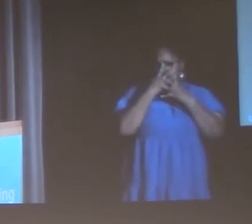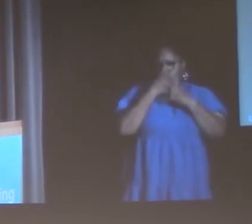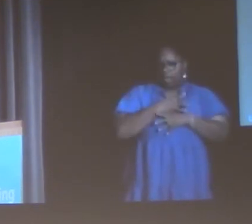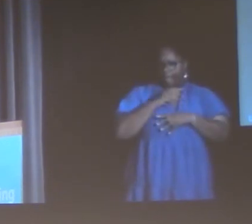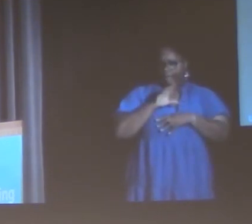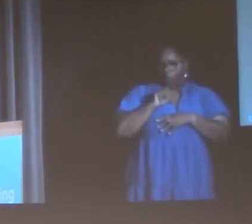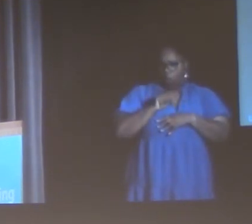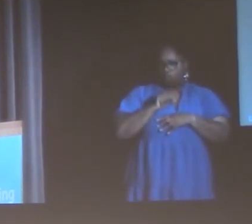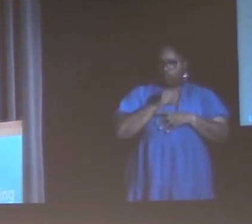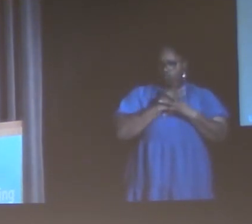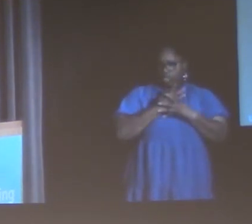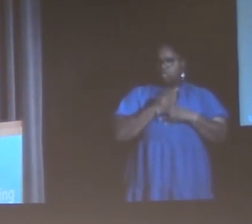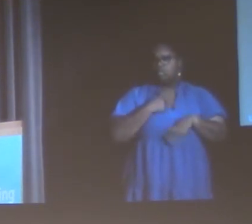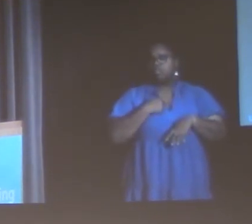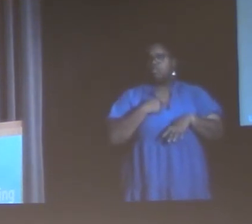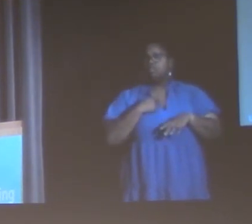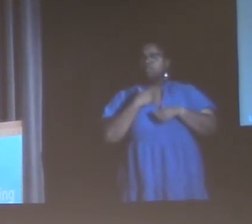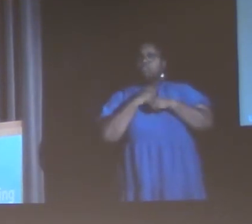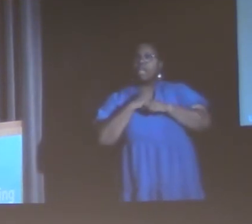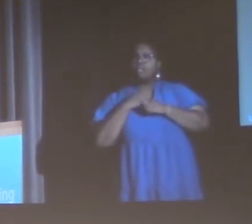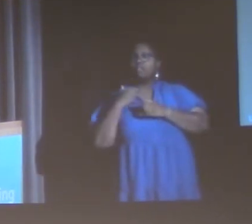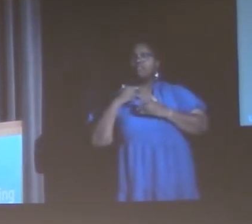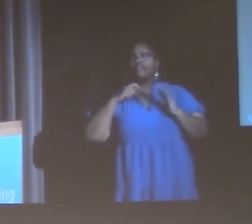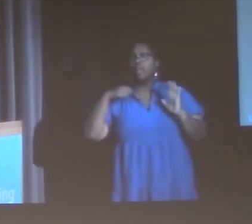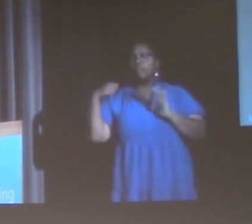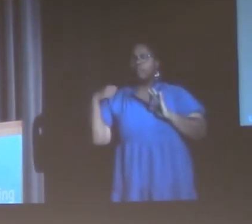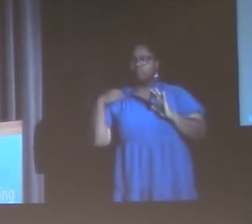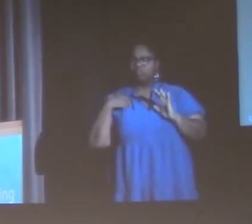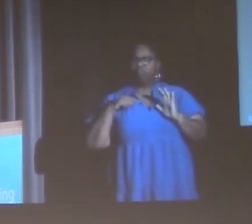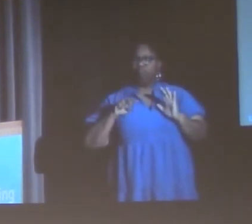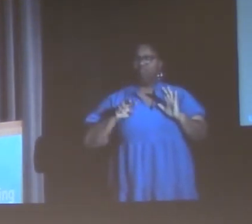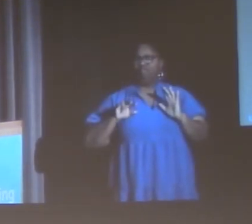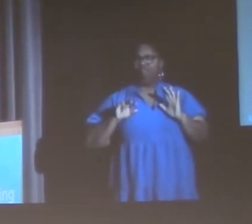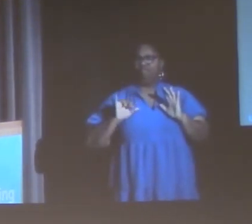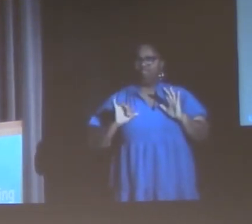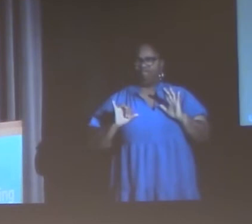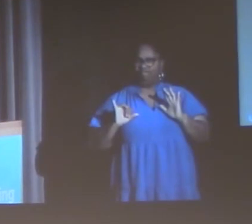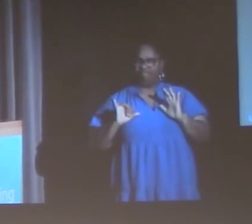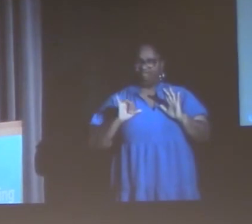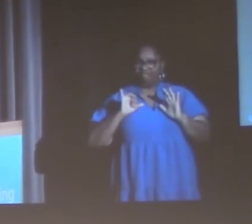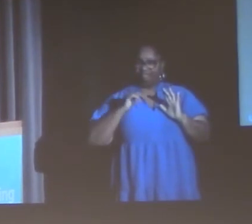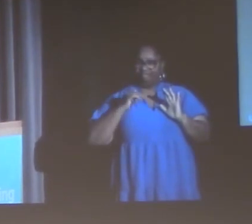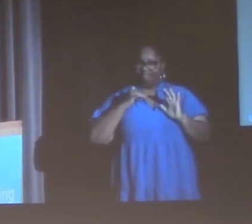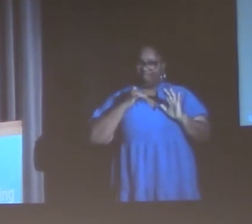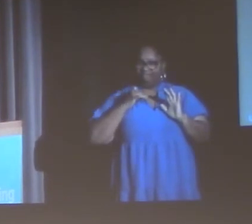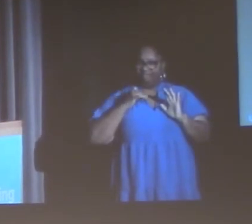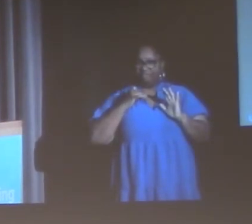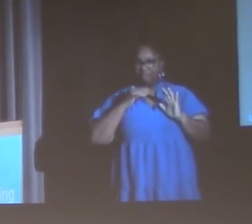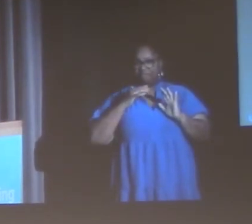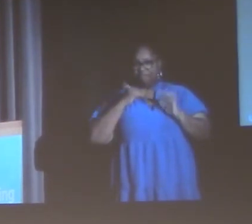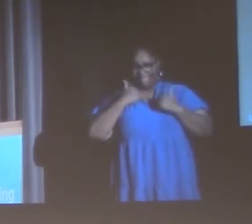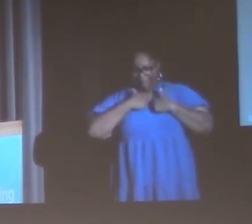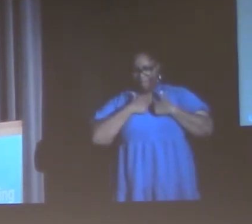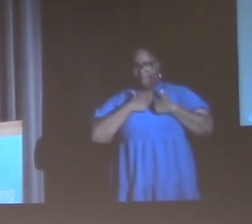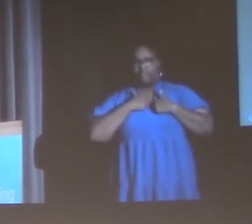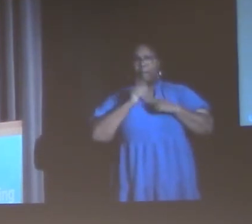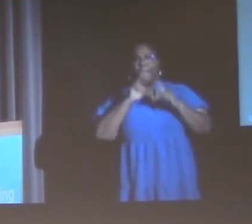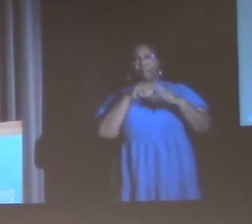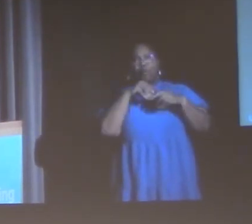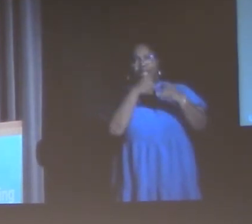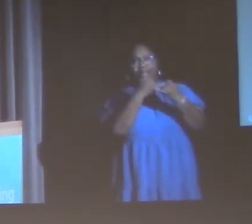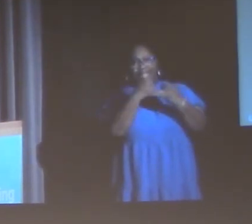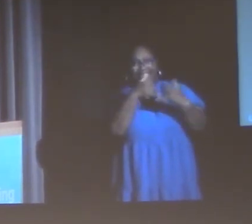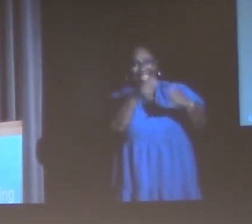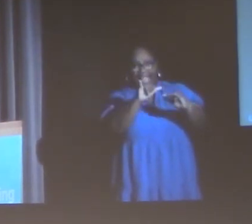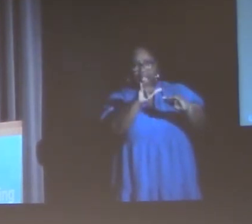that even the dynamic between myself and the folks that I still have relationships with inside, there is an